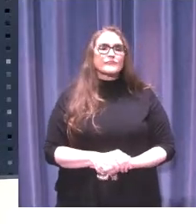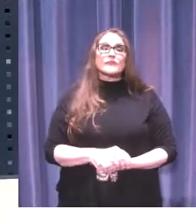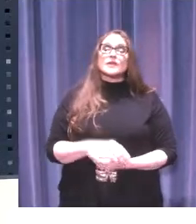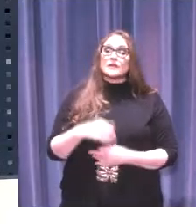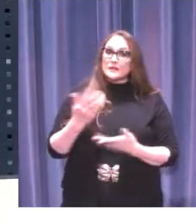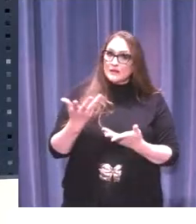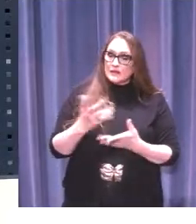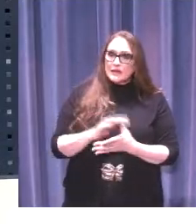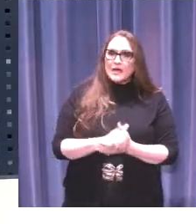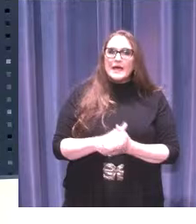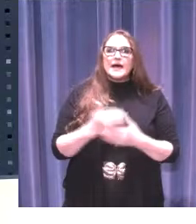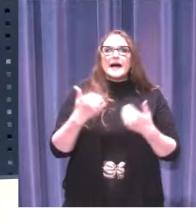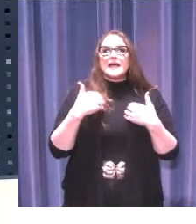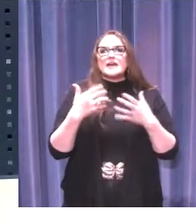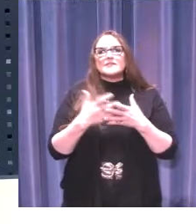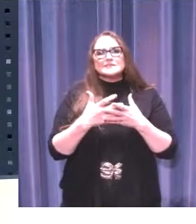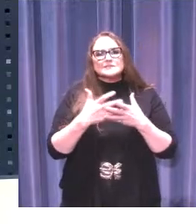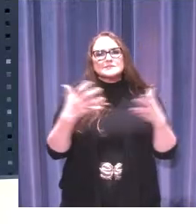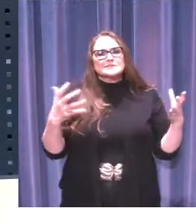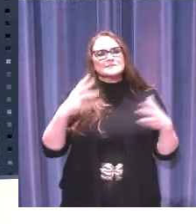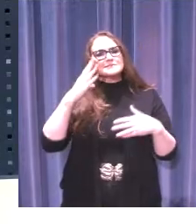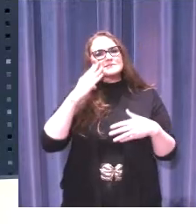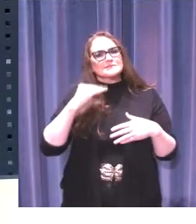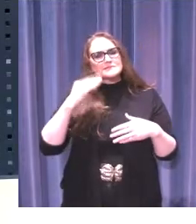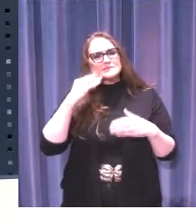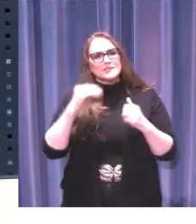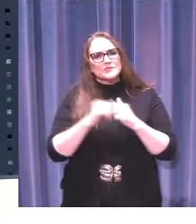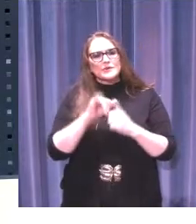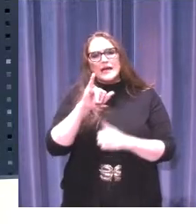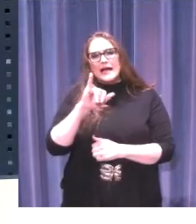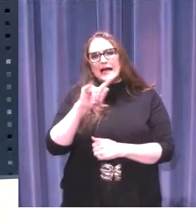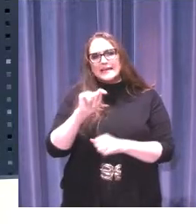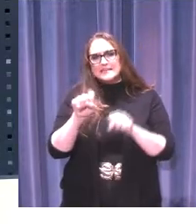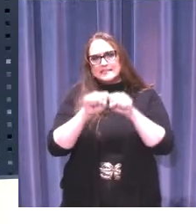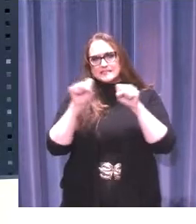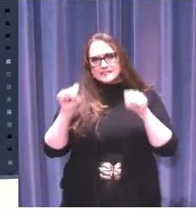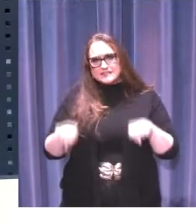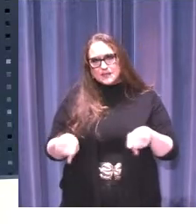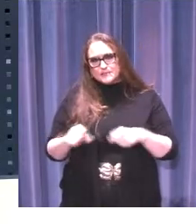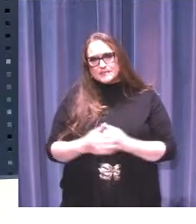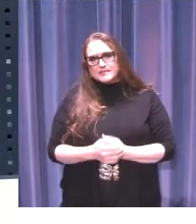Well, I have extensive experience with IT systems and